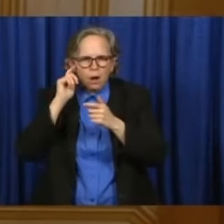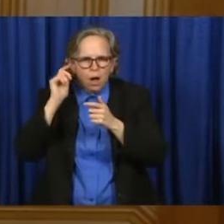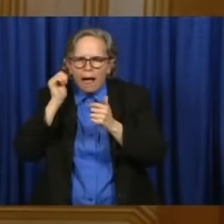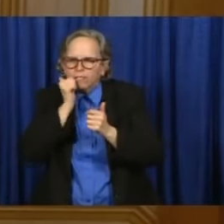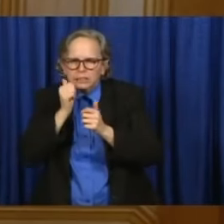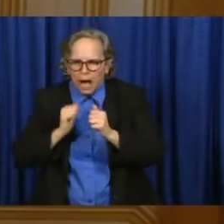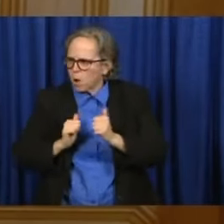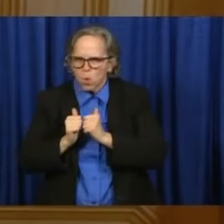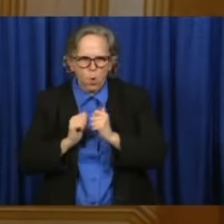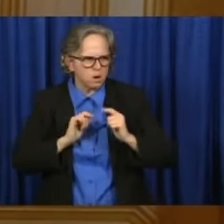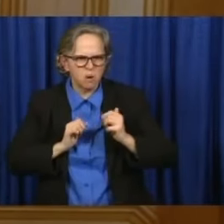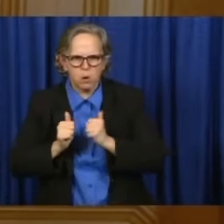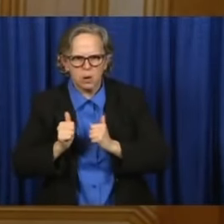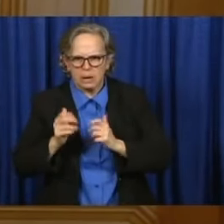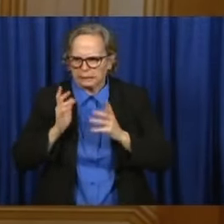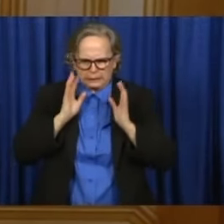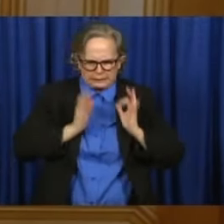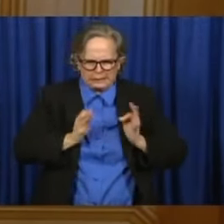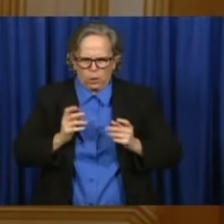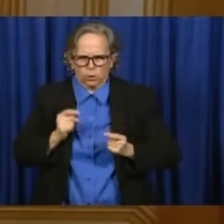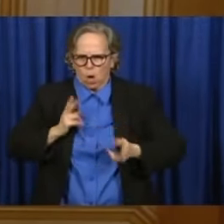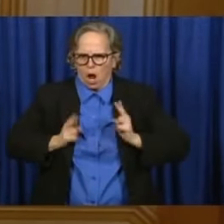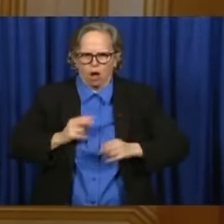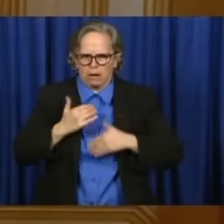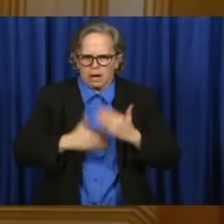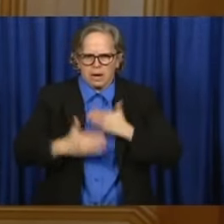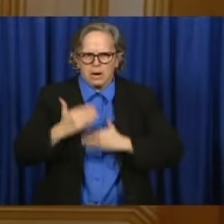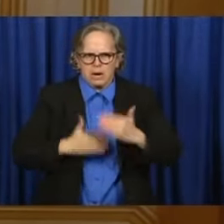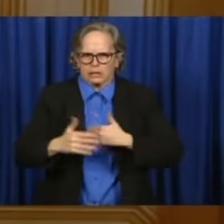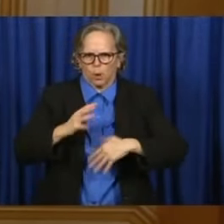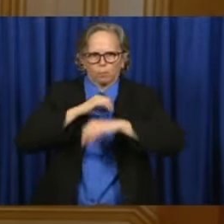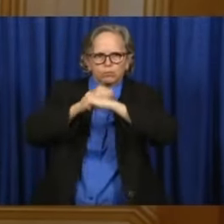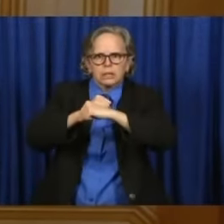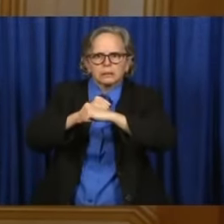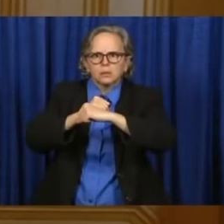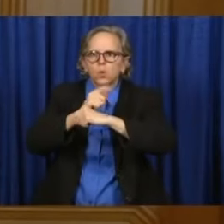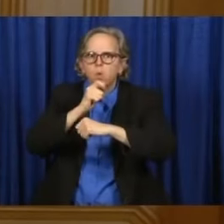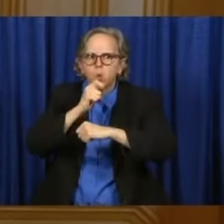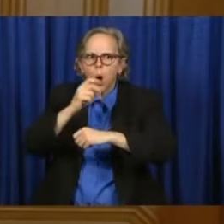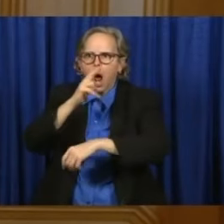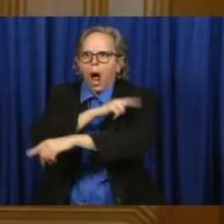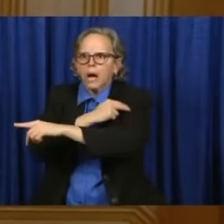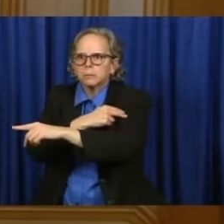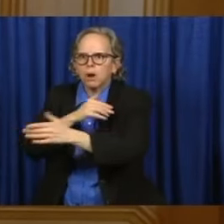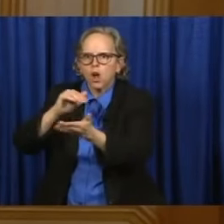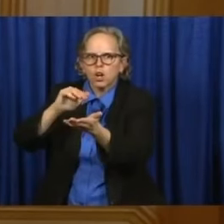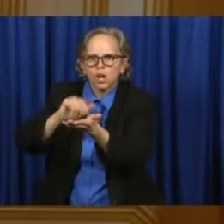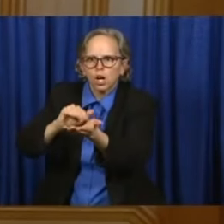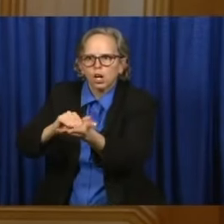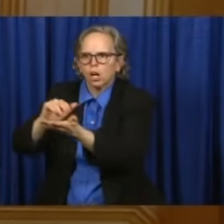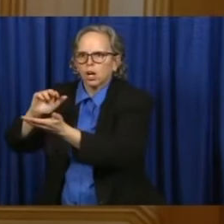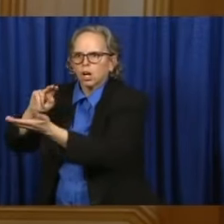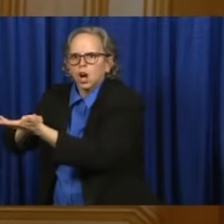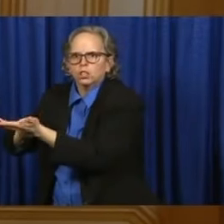Our defenders are the people in the front line, the nurses, the doctors, hospital personnel,